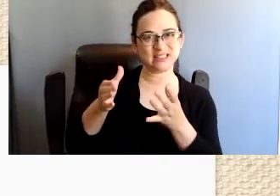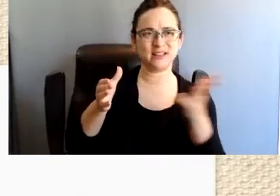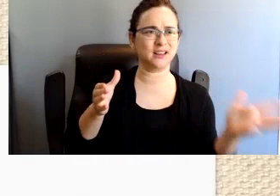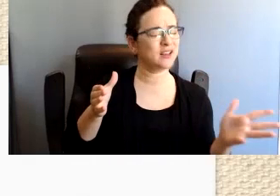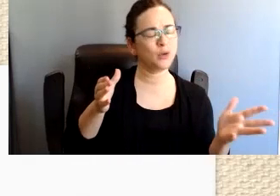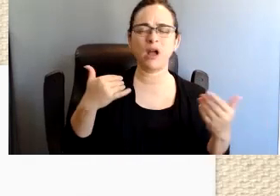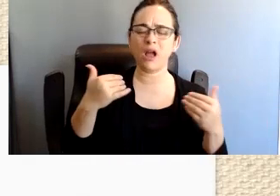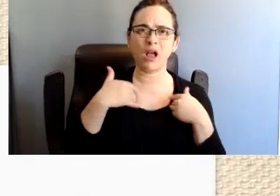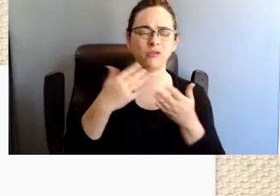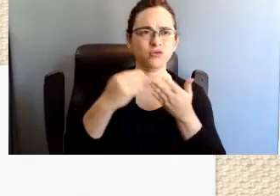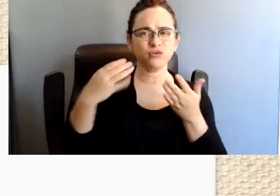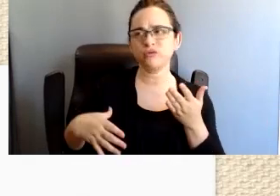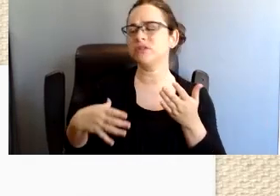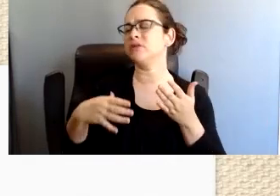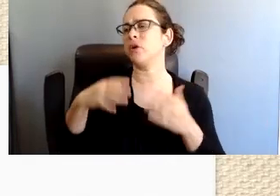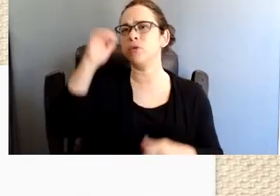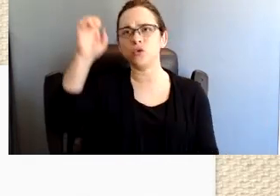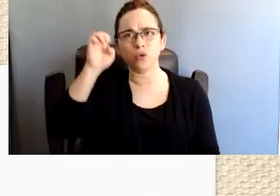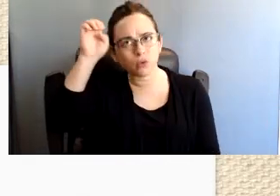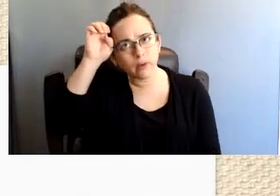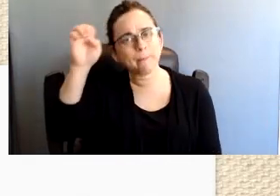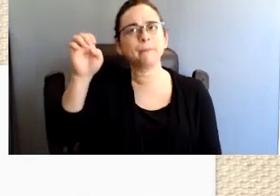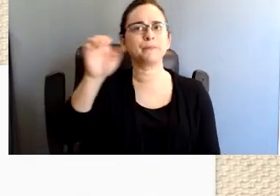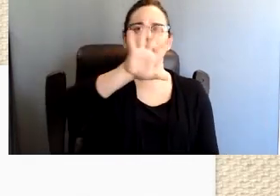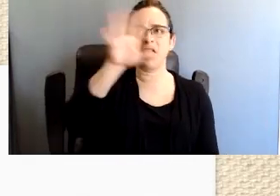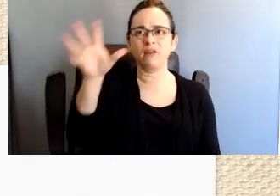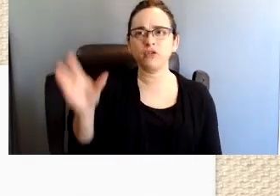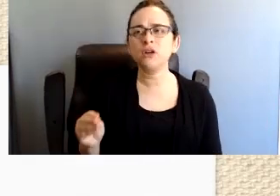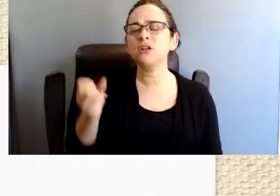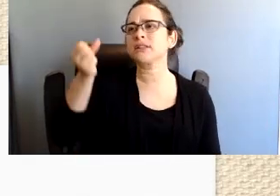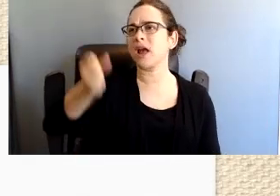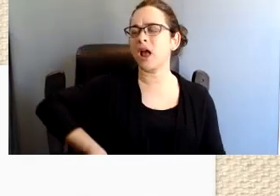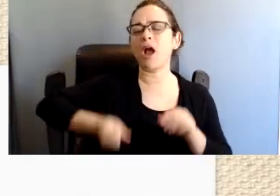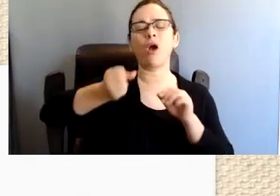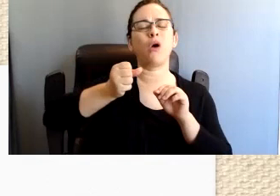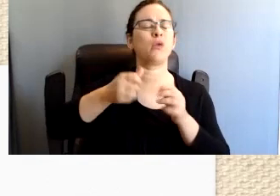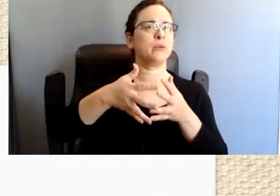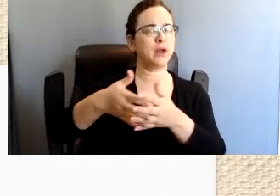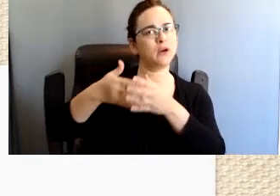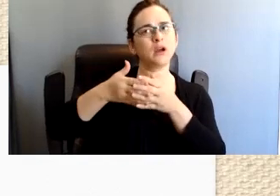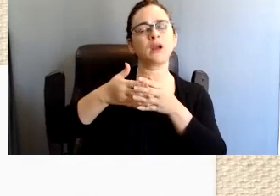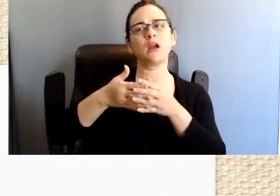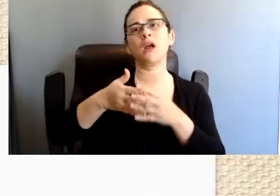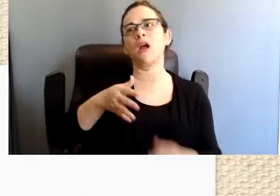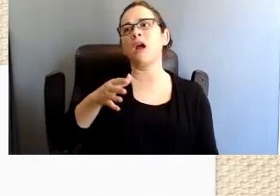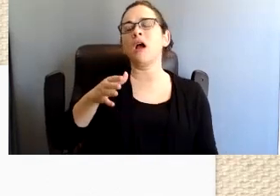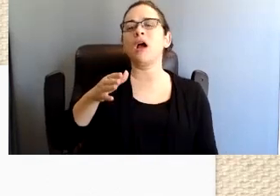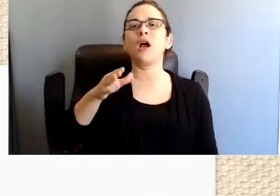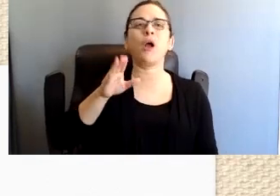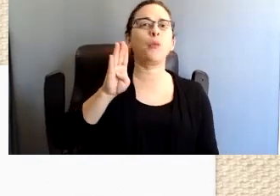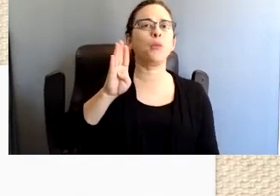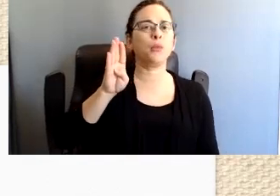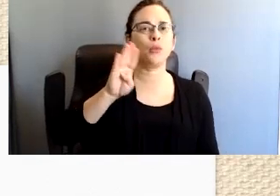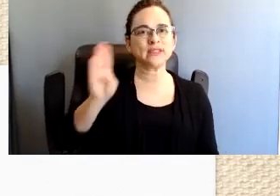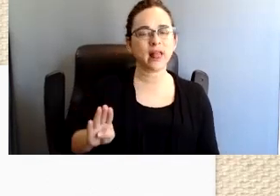Africa, from South America, from Brazil, from anywhere. Okay, believe it or not, we have all kinds